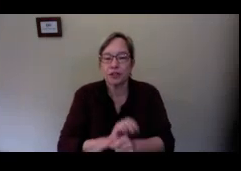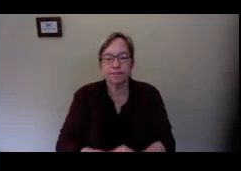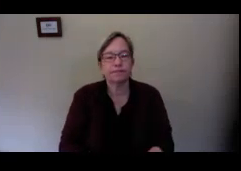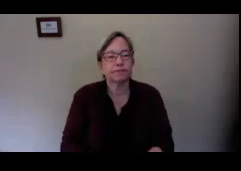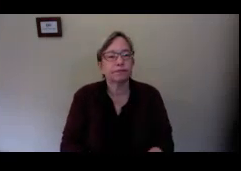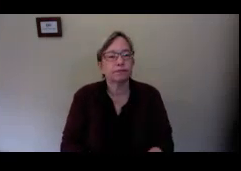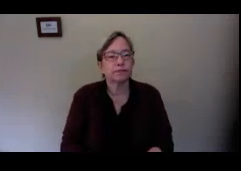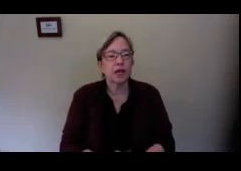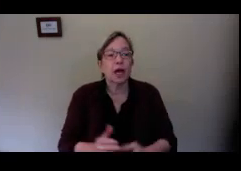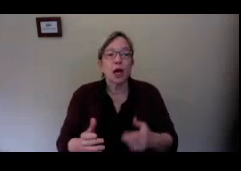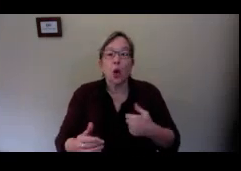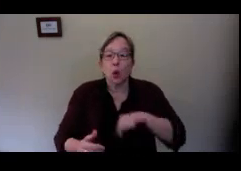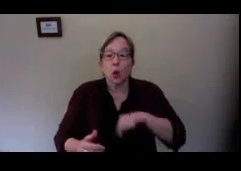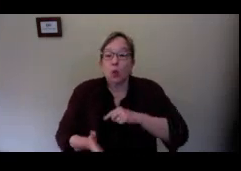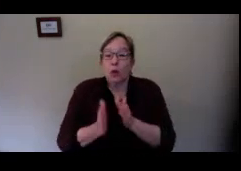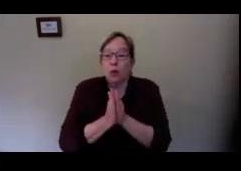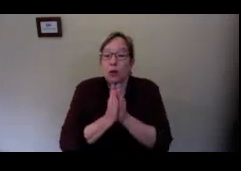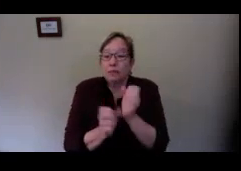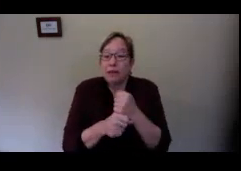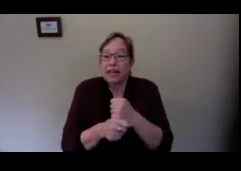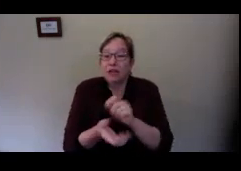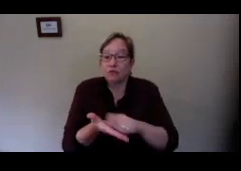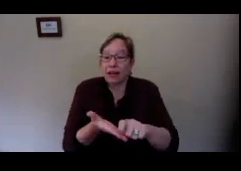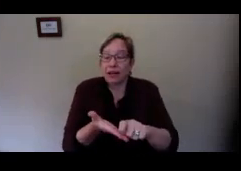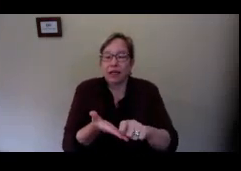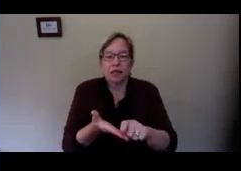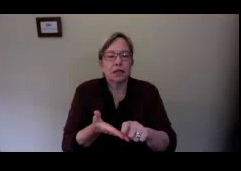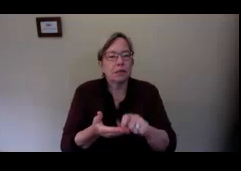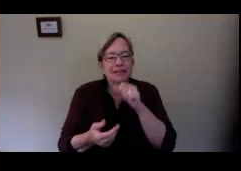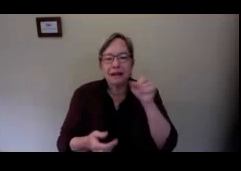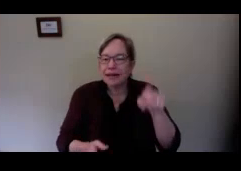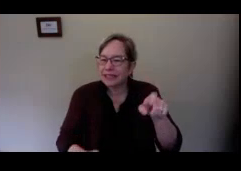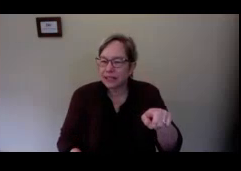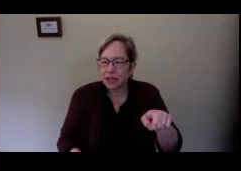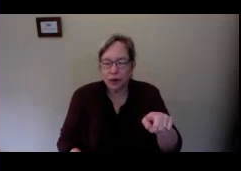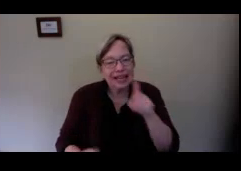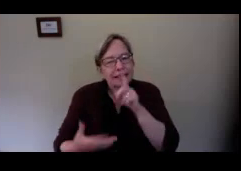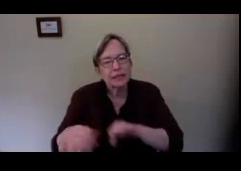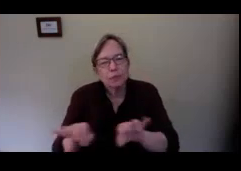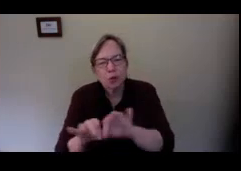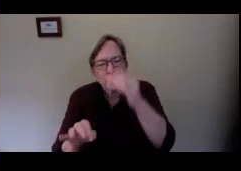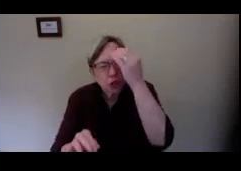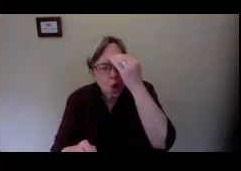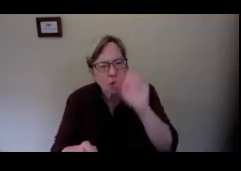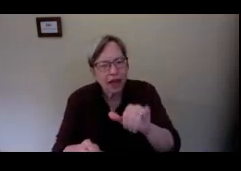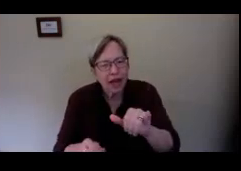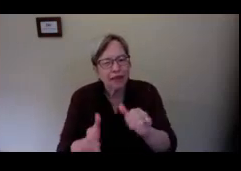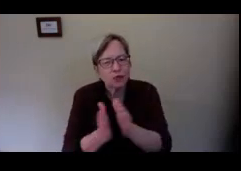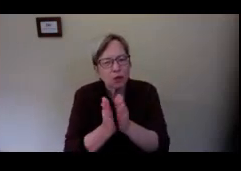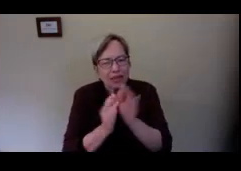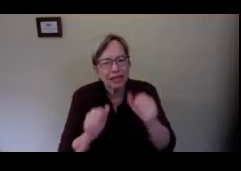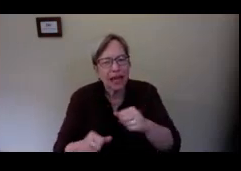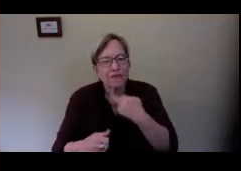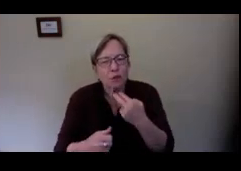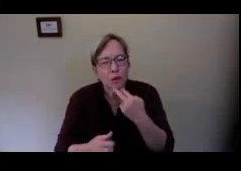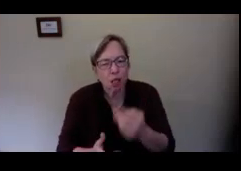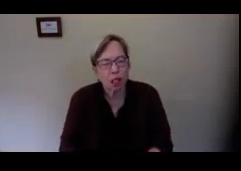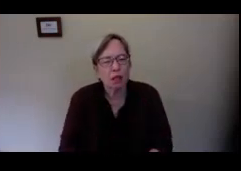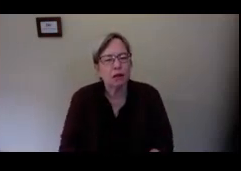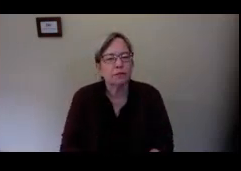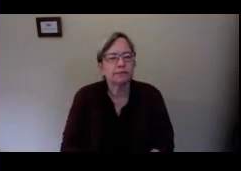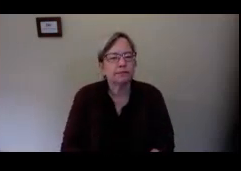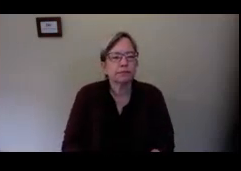and we strongly recommended that, but it is not necessary. It's important to note that these requests can be verbal. The